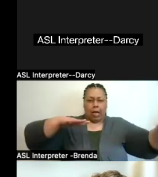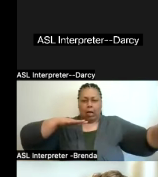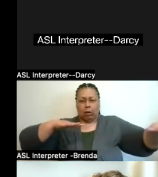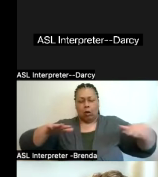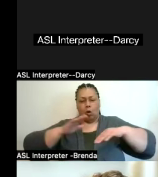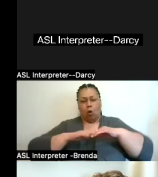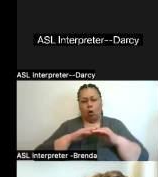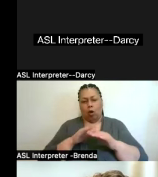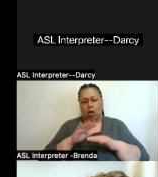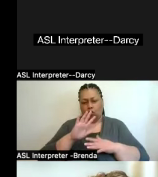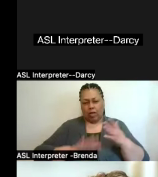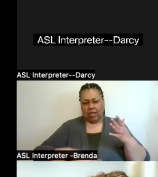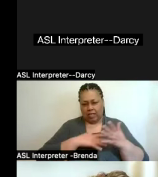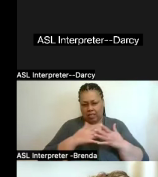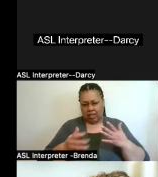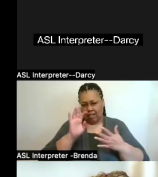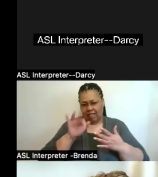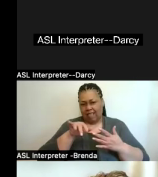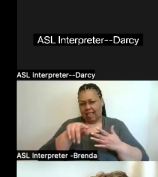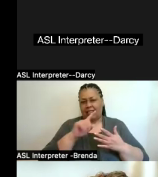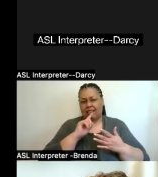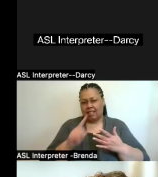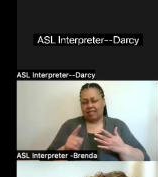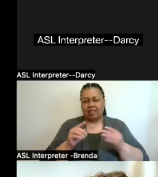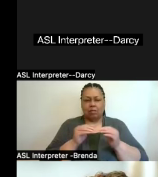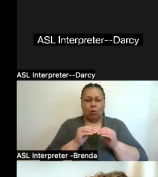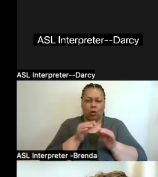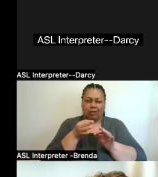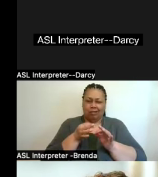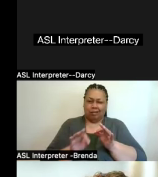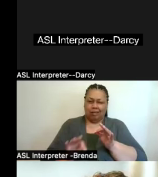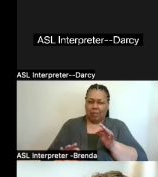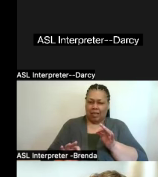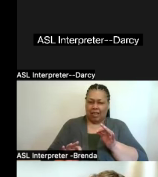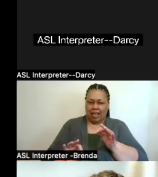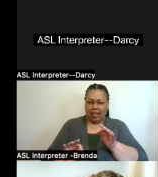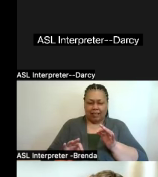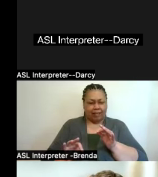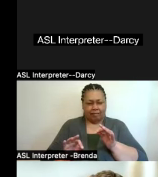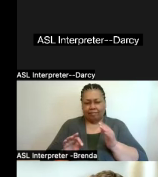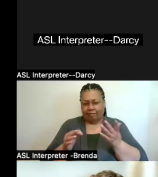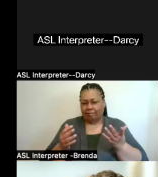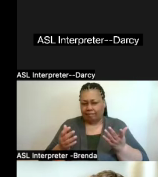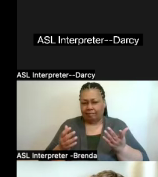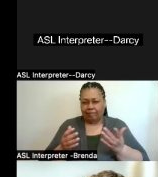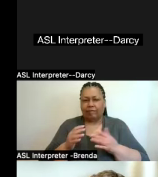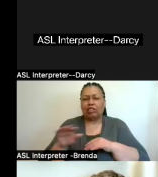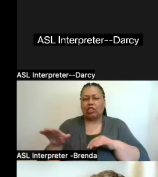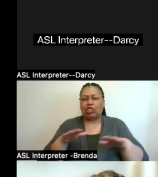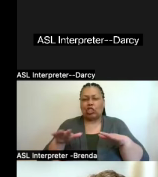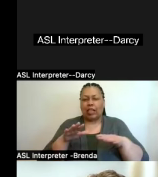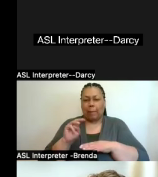that product is more or less a very simplified version of Shake Map, is one way you can think about